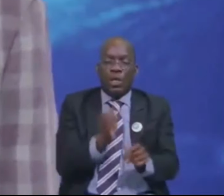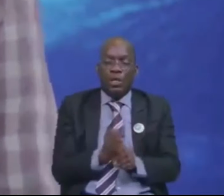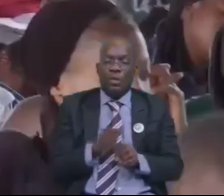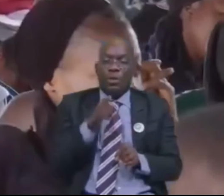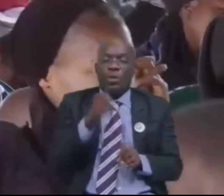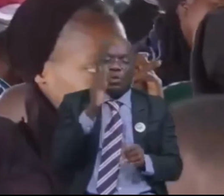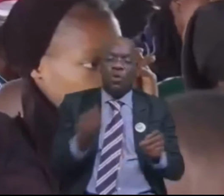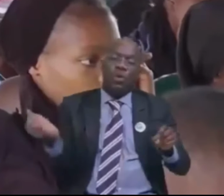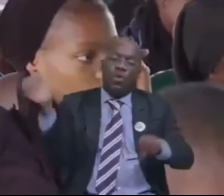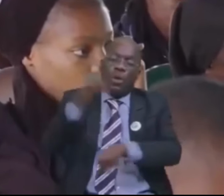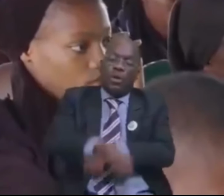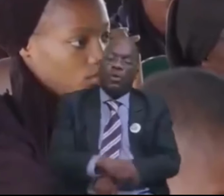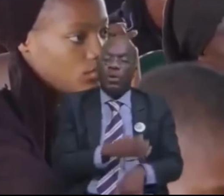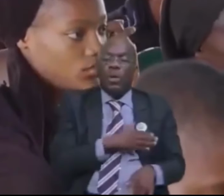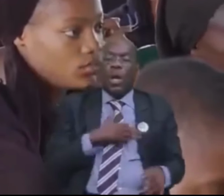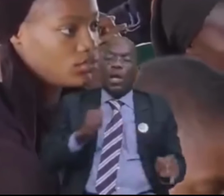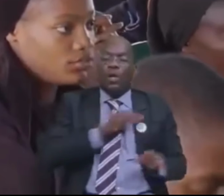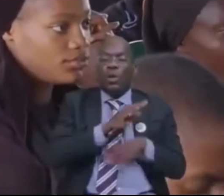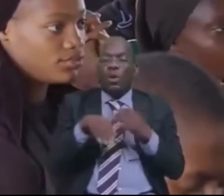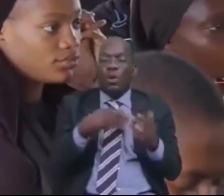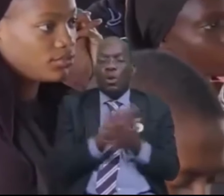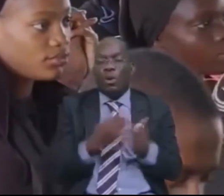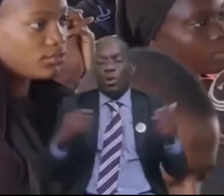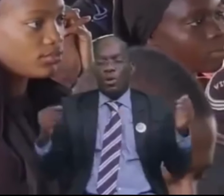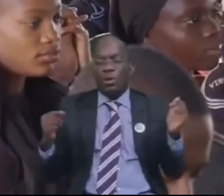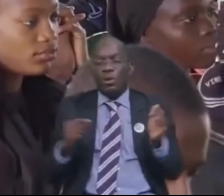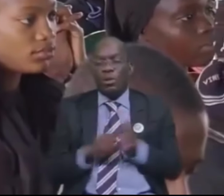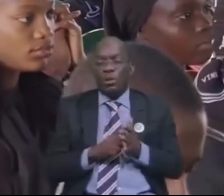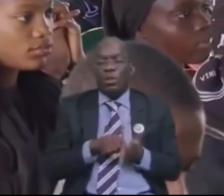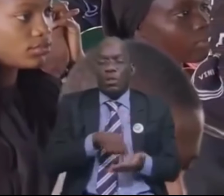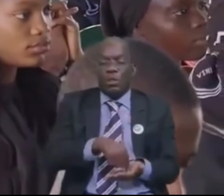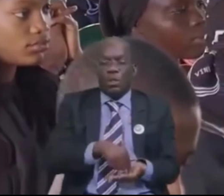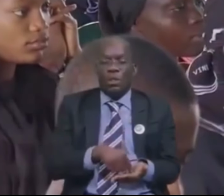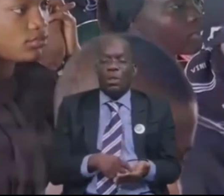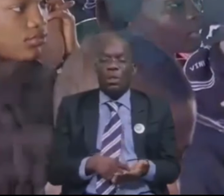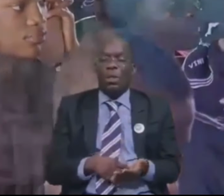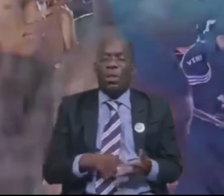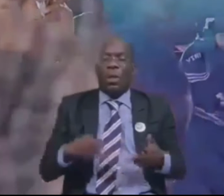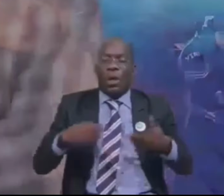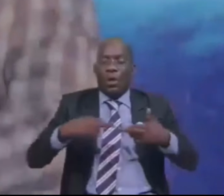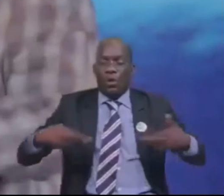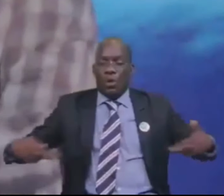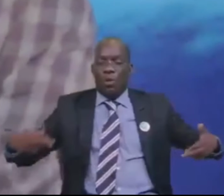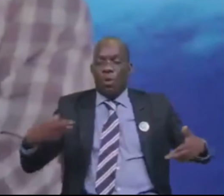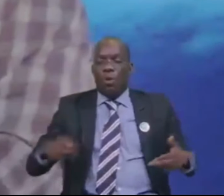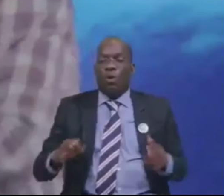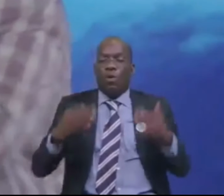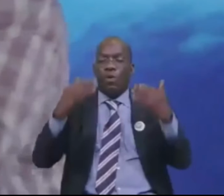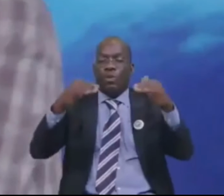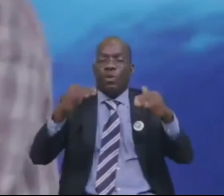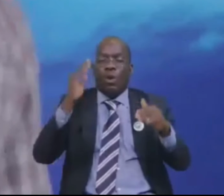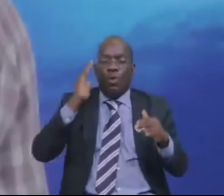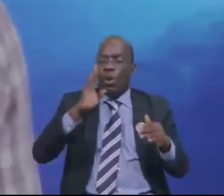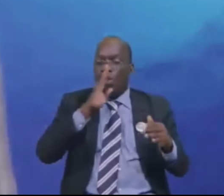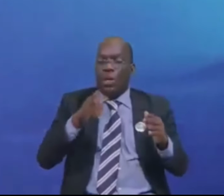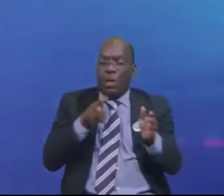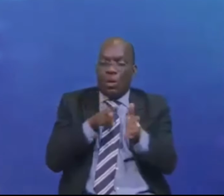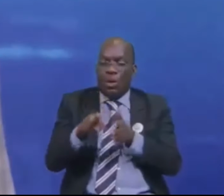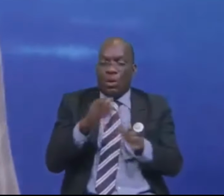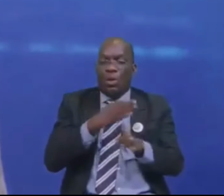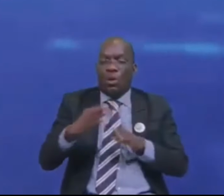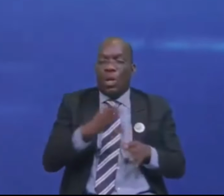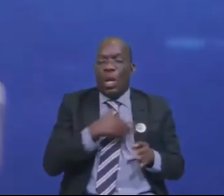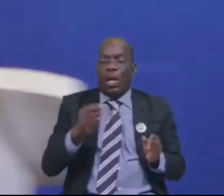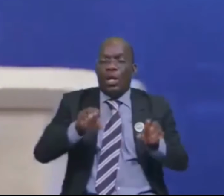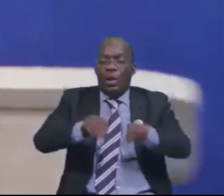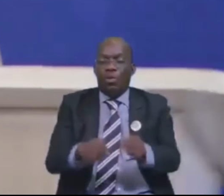overcome. And all these cords of limitation will be cut off and broken away from your life